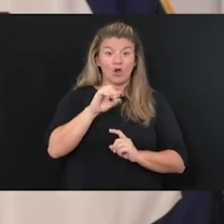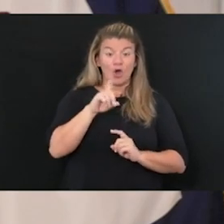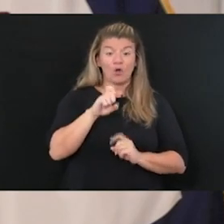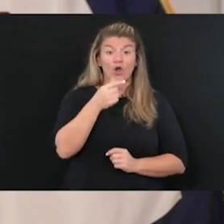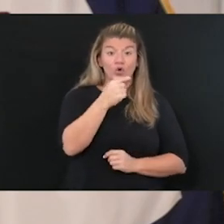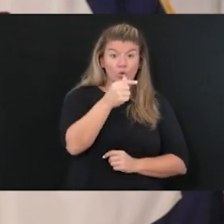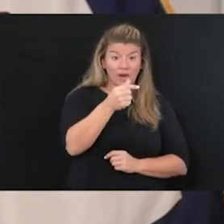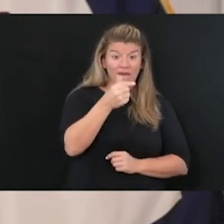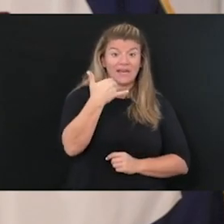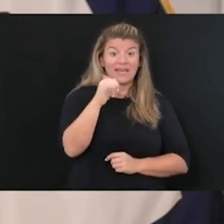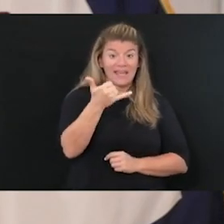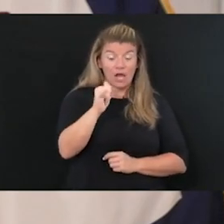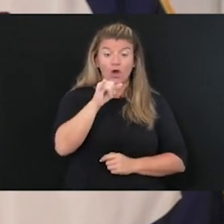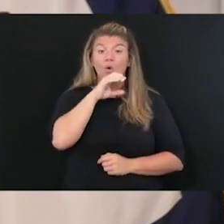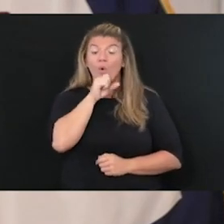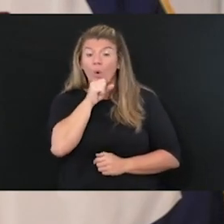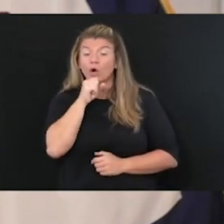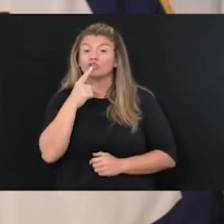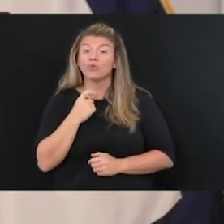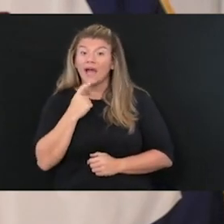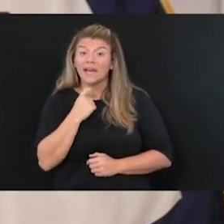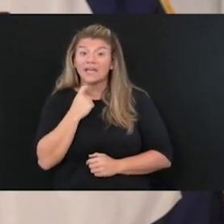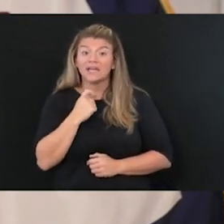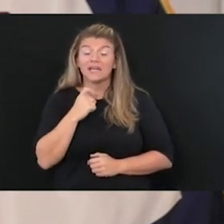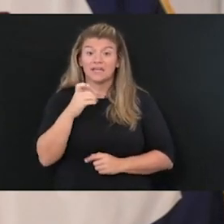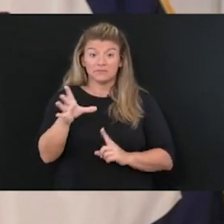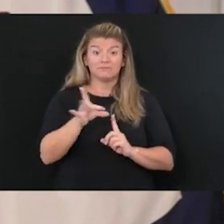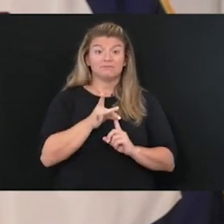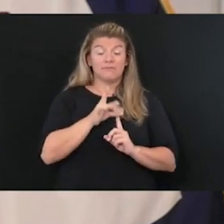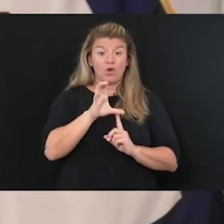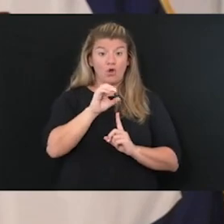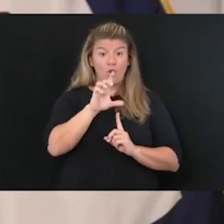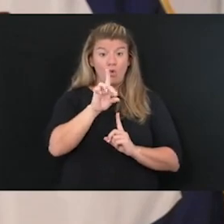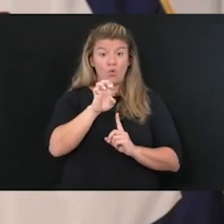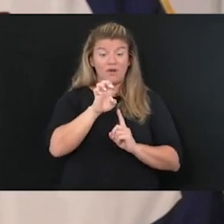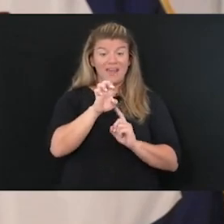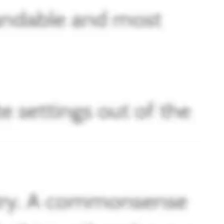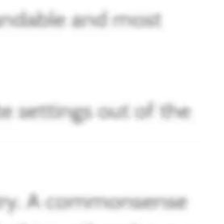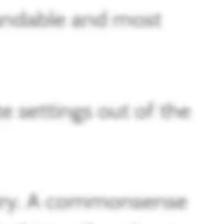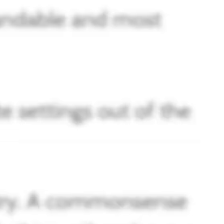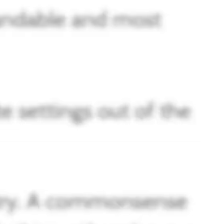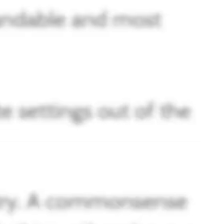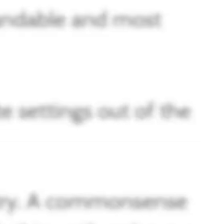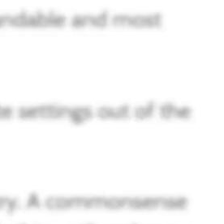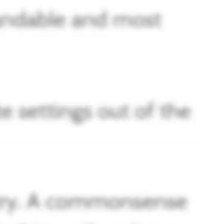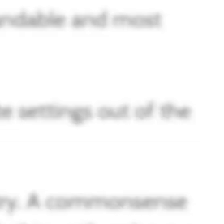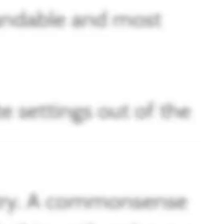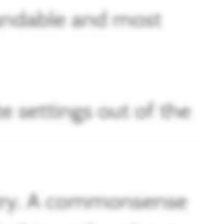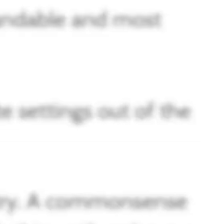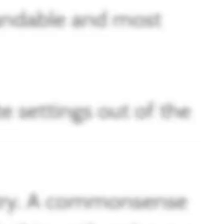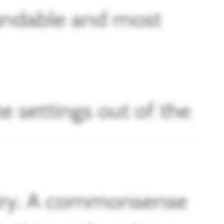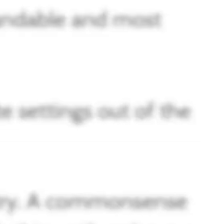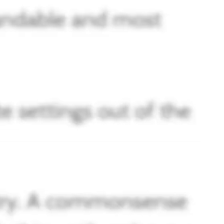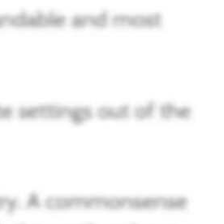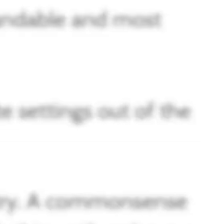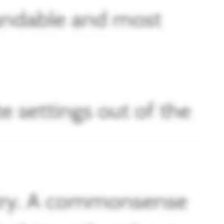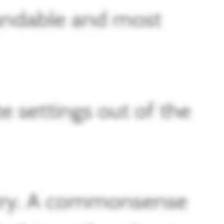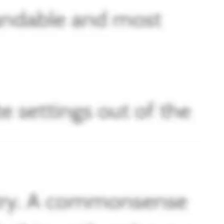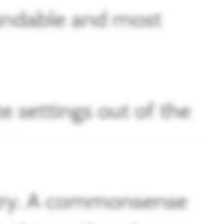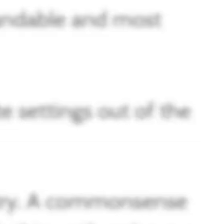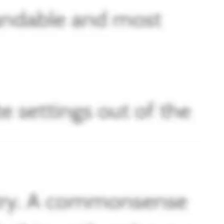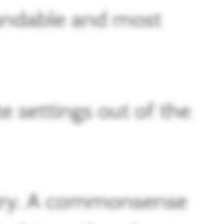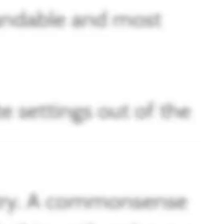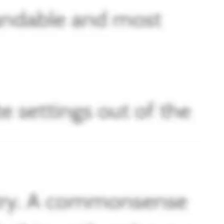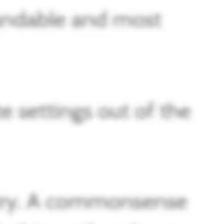yellow, orange or red code that will change daily. West Virginia has been praised on a national